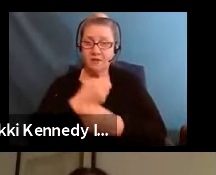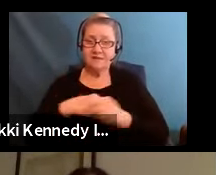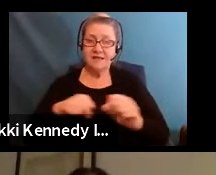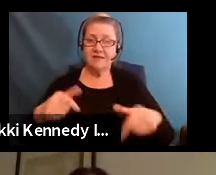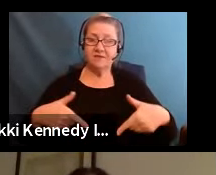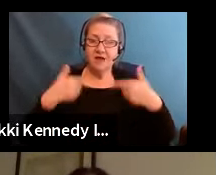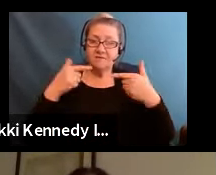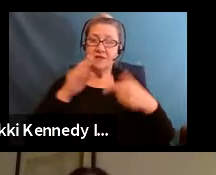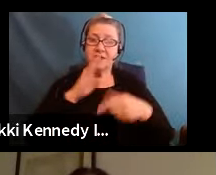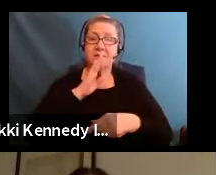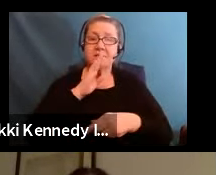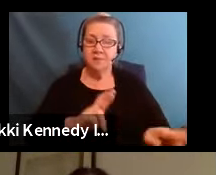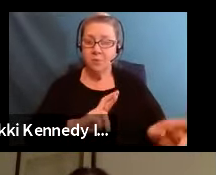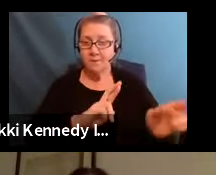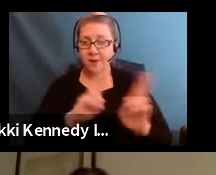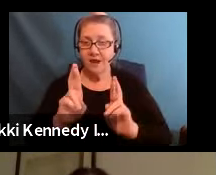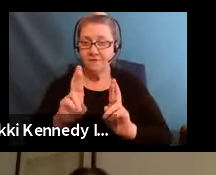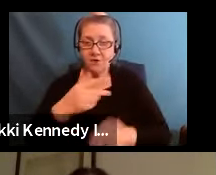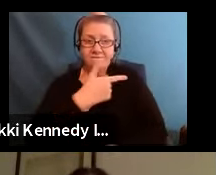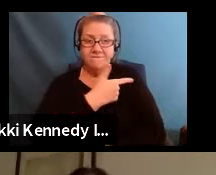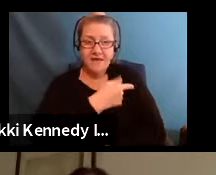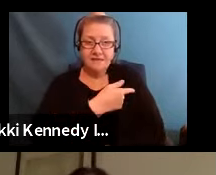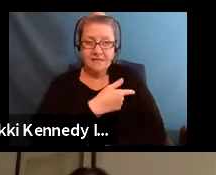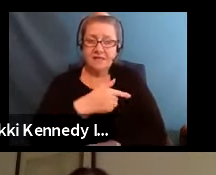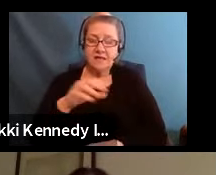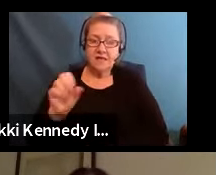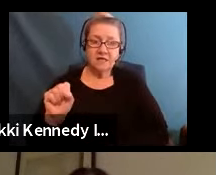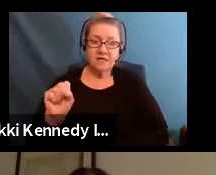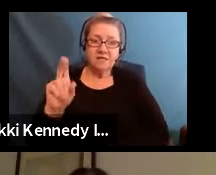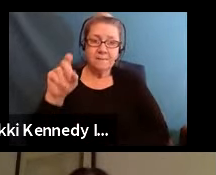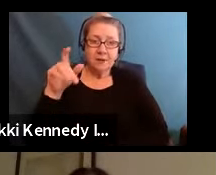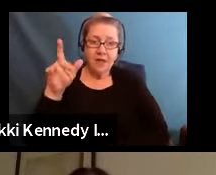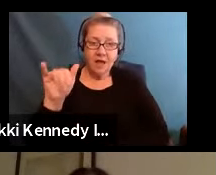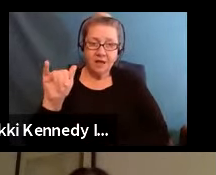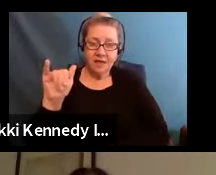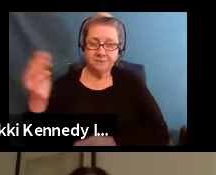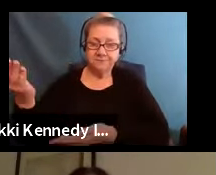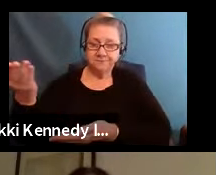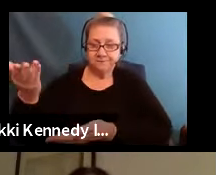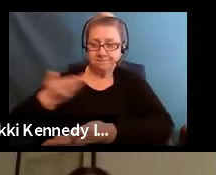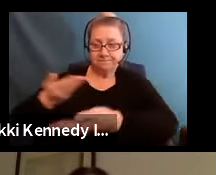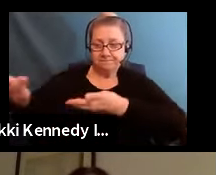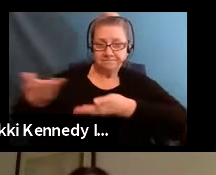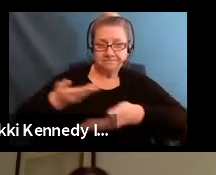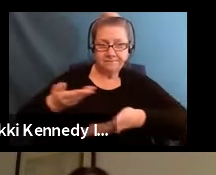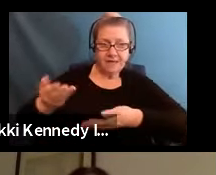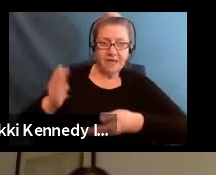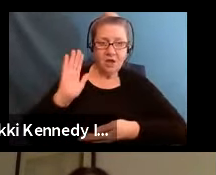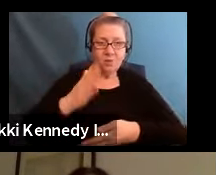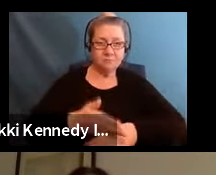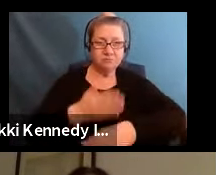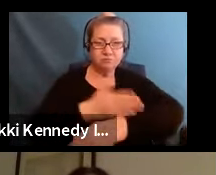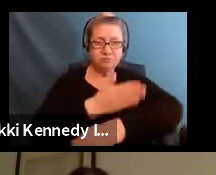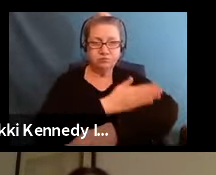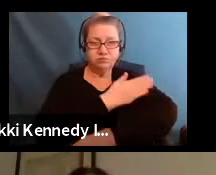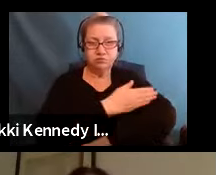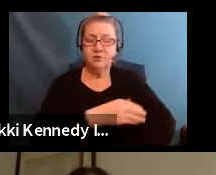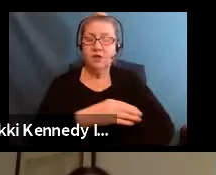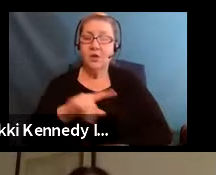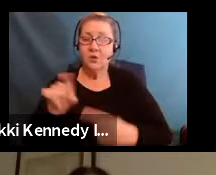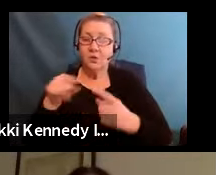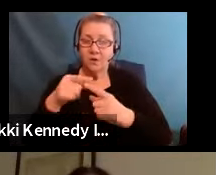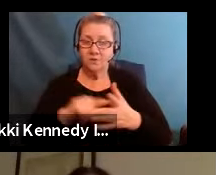prepared for a vaccine supply chain that's going to get better and better and better. And we're not going to be, when we start